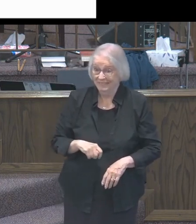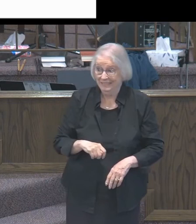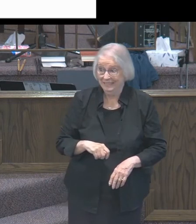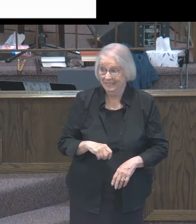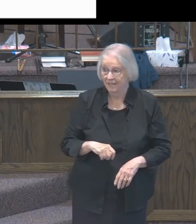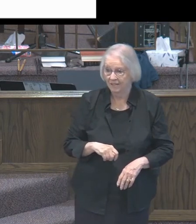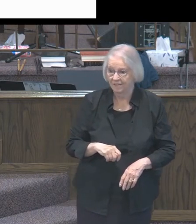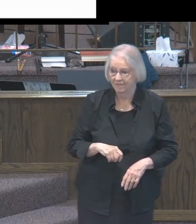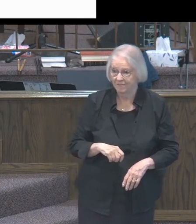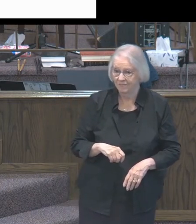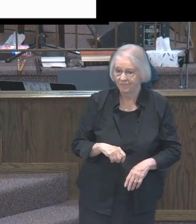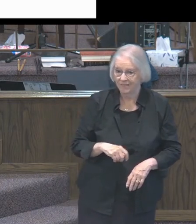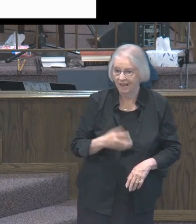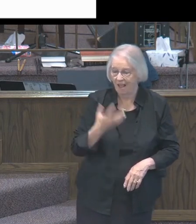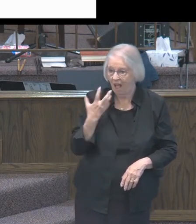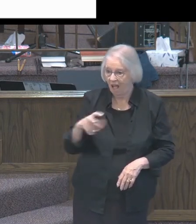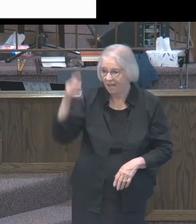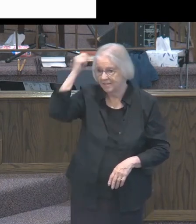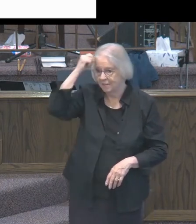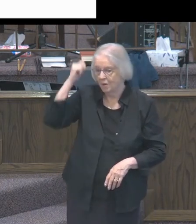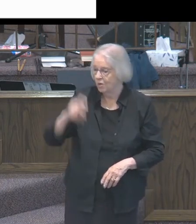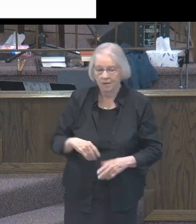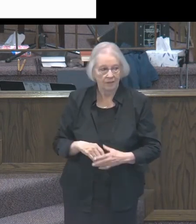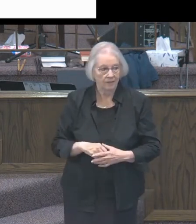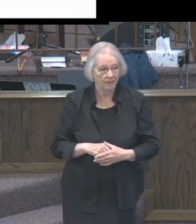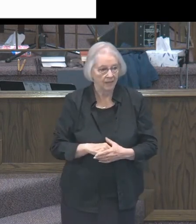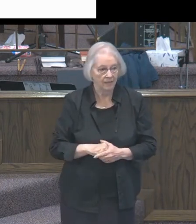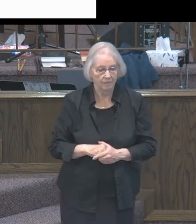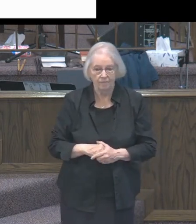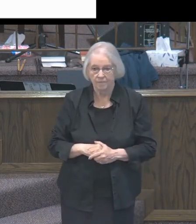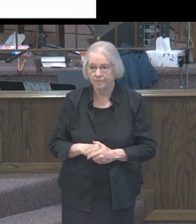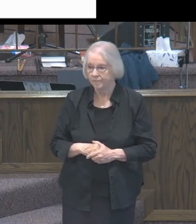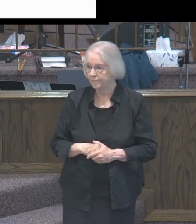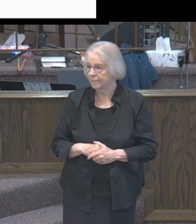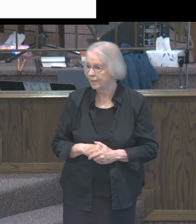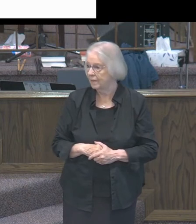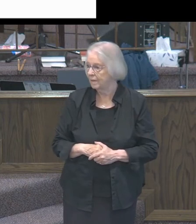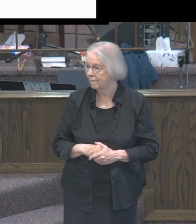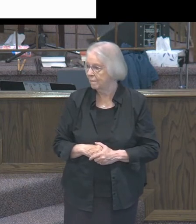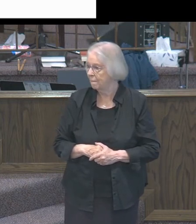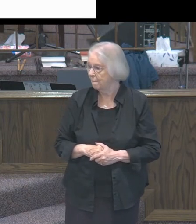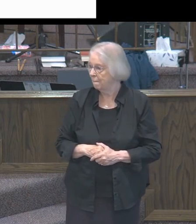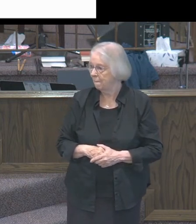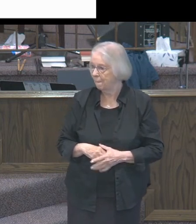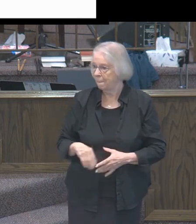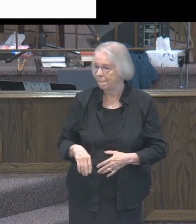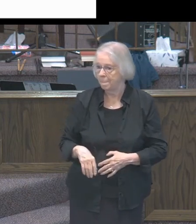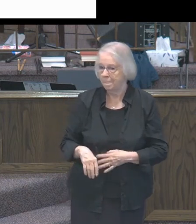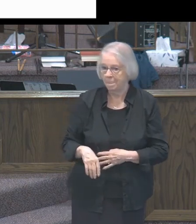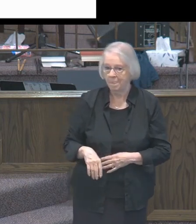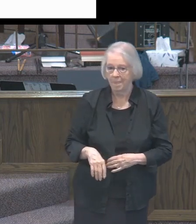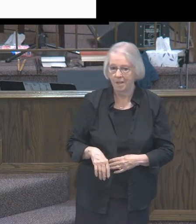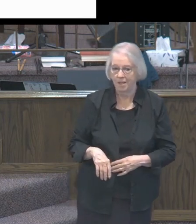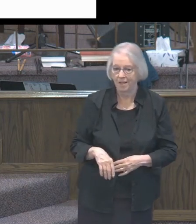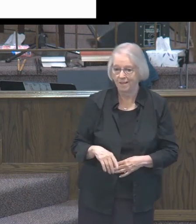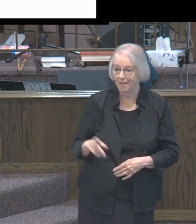great for you all, what's so great for you all is you don't understand my sarcasm because you can't hear my tone of